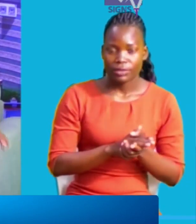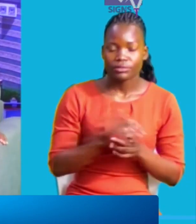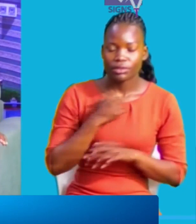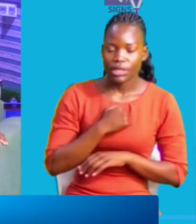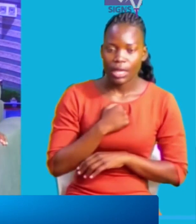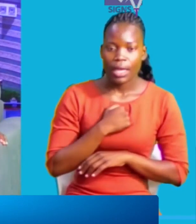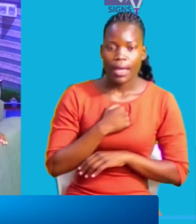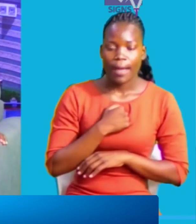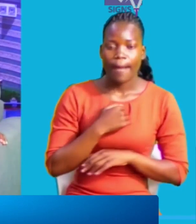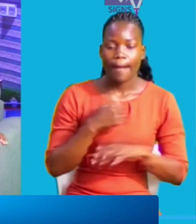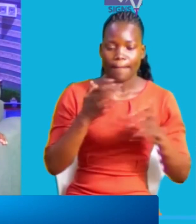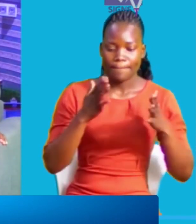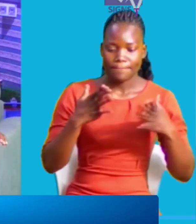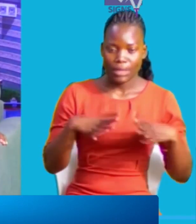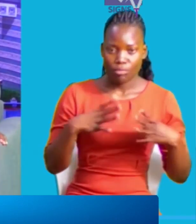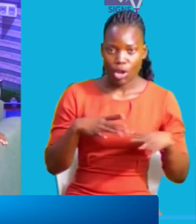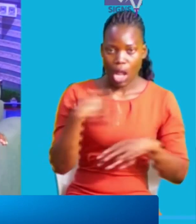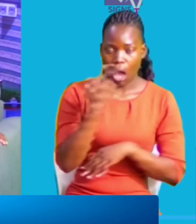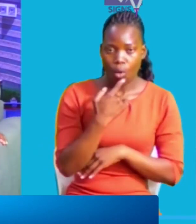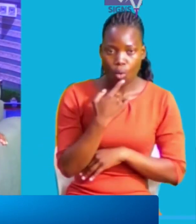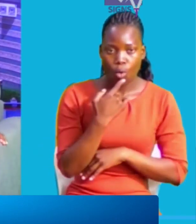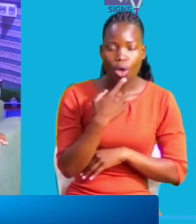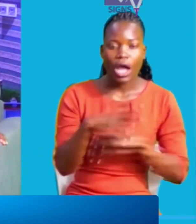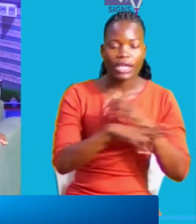gani? Wewe huwezi ona.